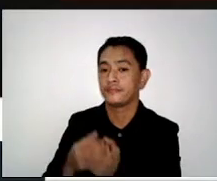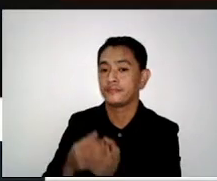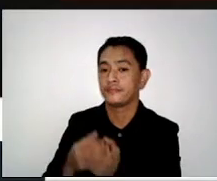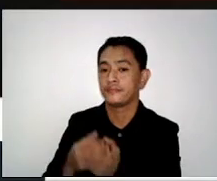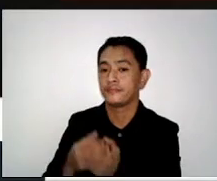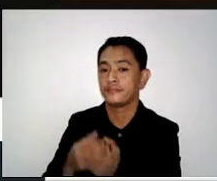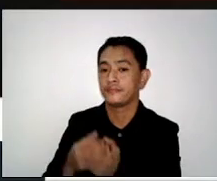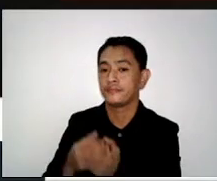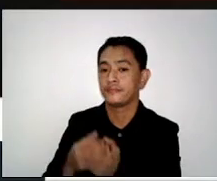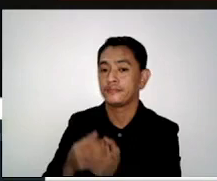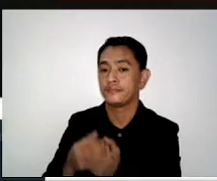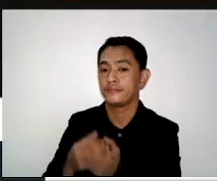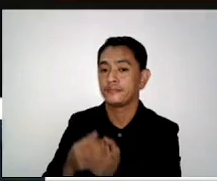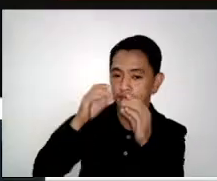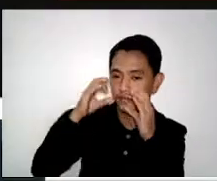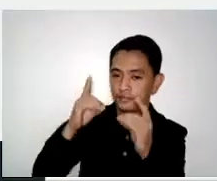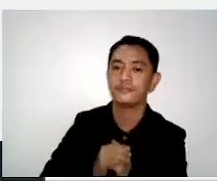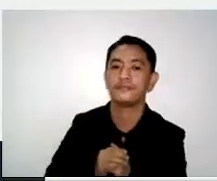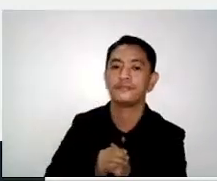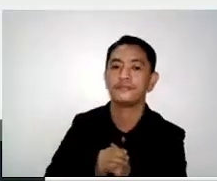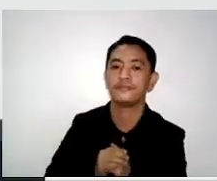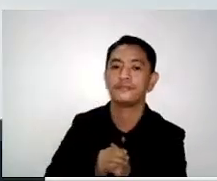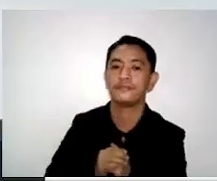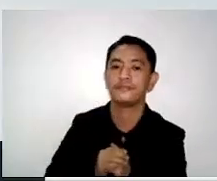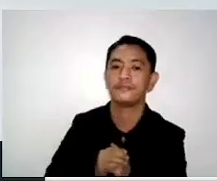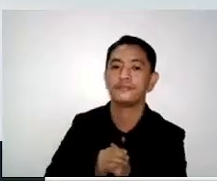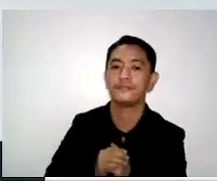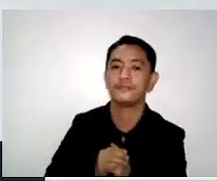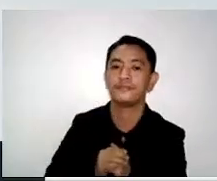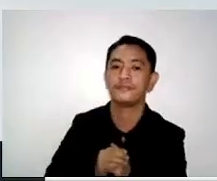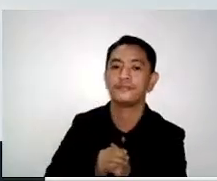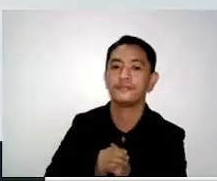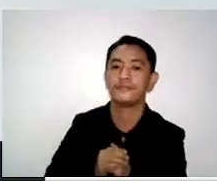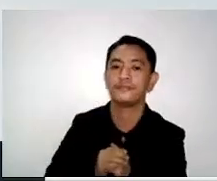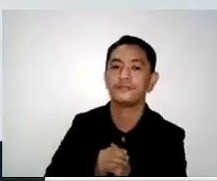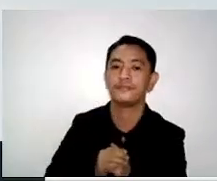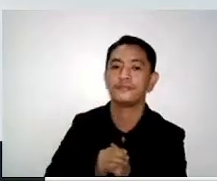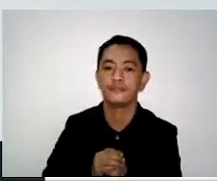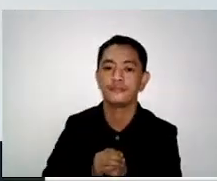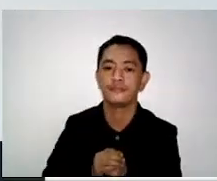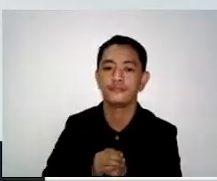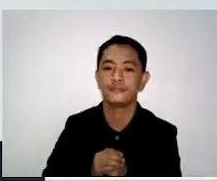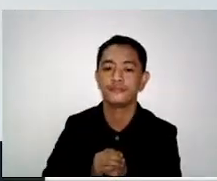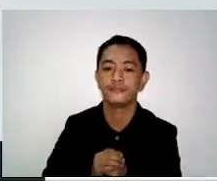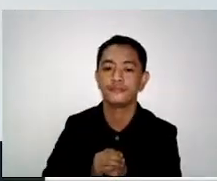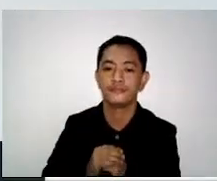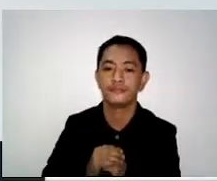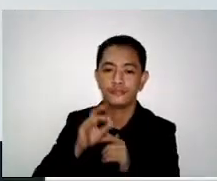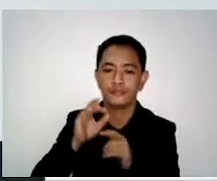Pumunta sa office.com at mag-login gamit ang Microsoft account na binigay sa atin ng DepEd.